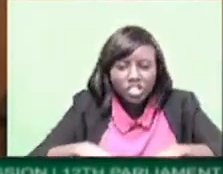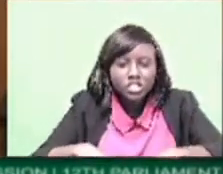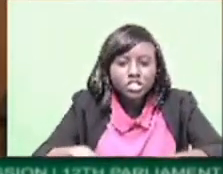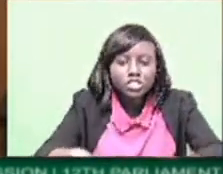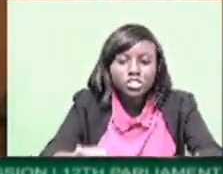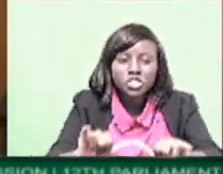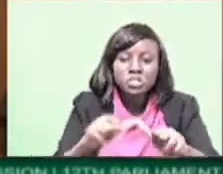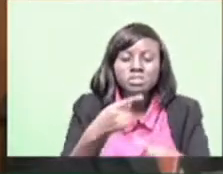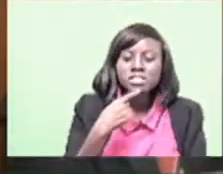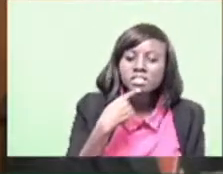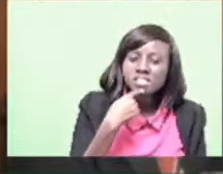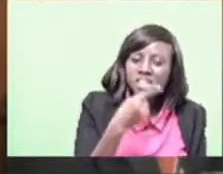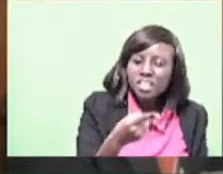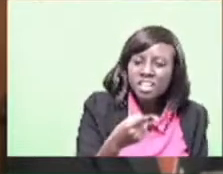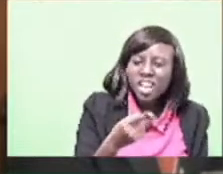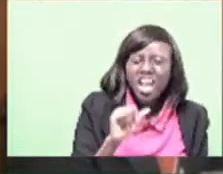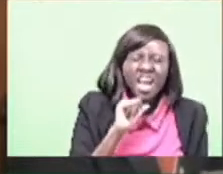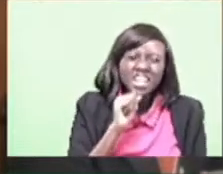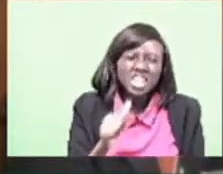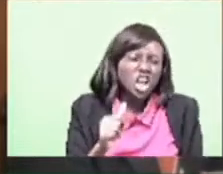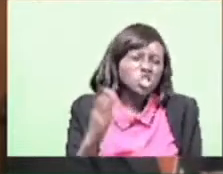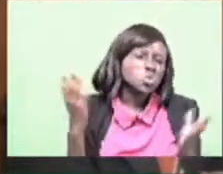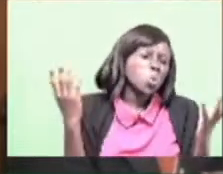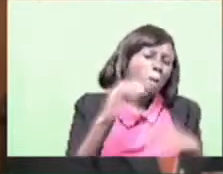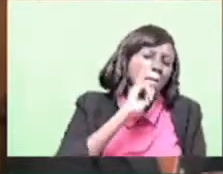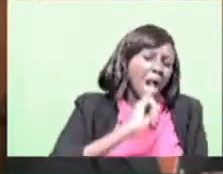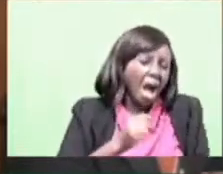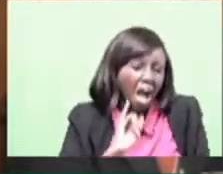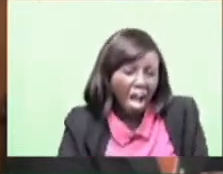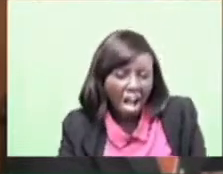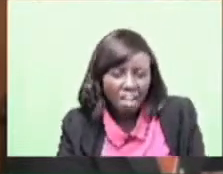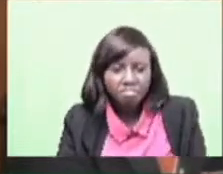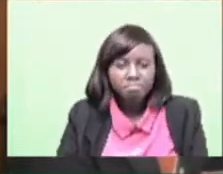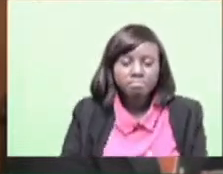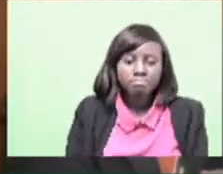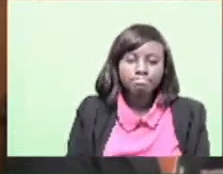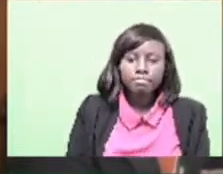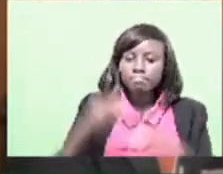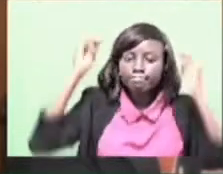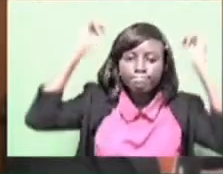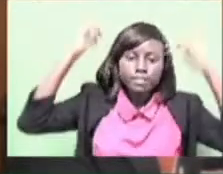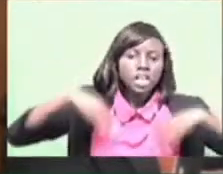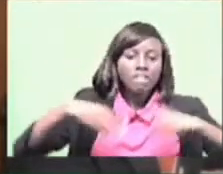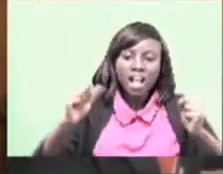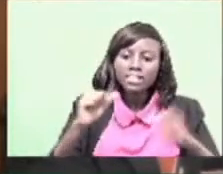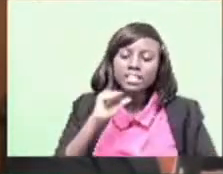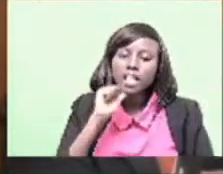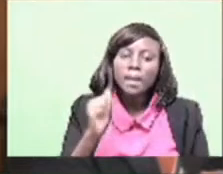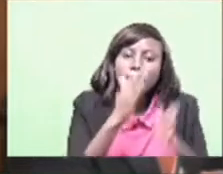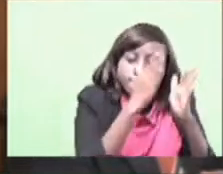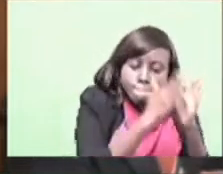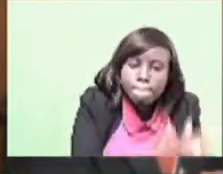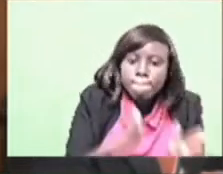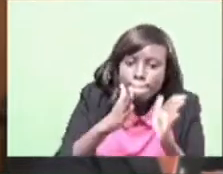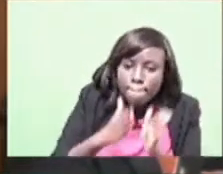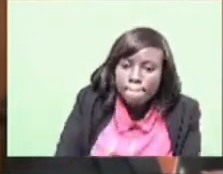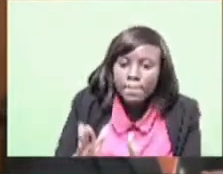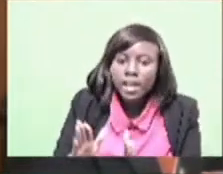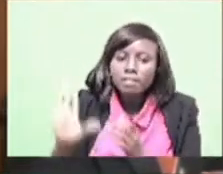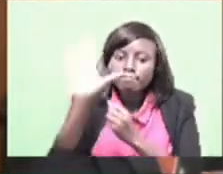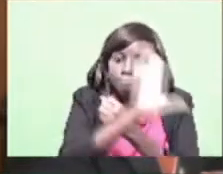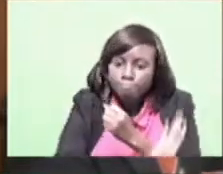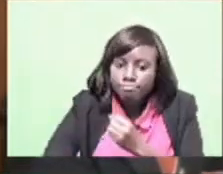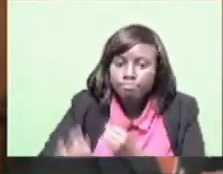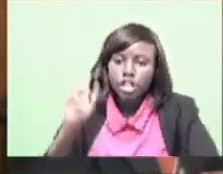pandemic, and as a result, would have failed to prepare this country for the eventual rate of